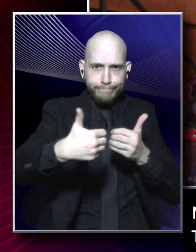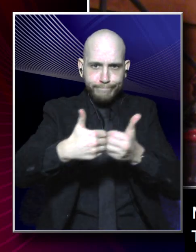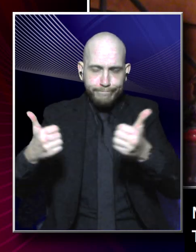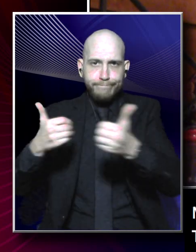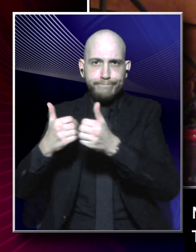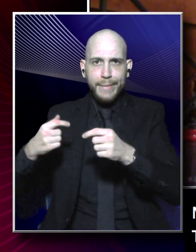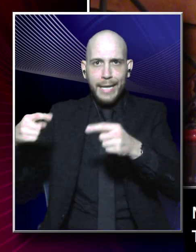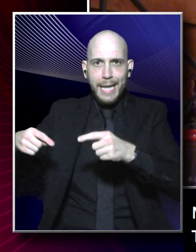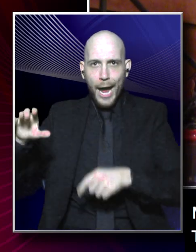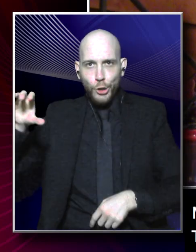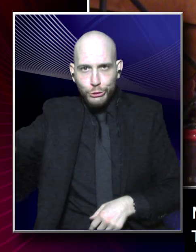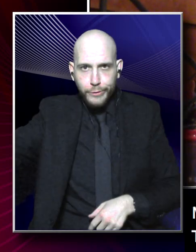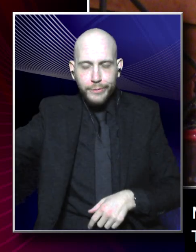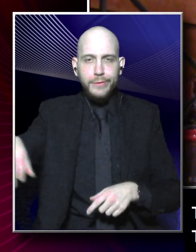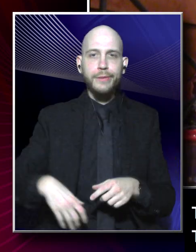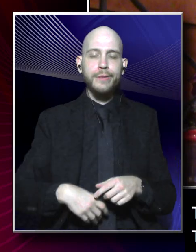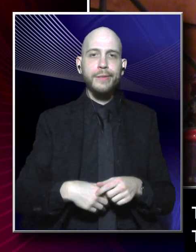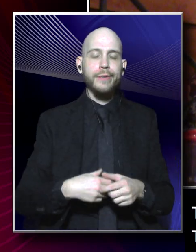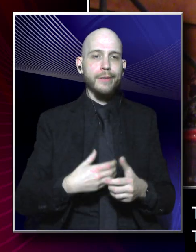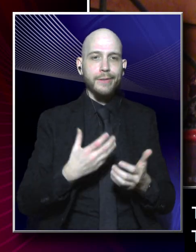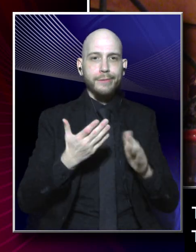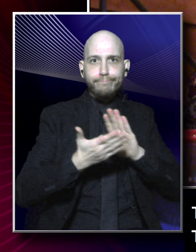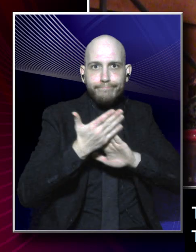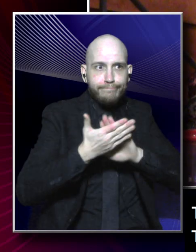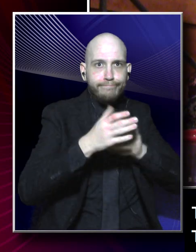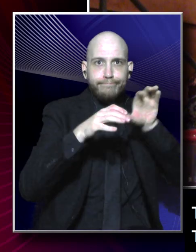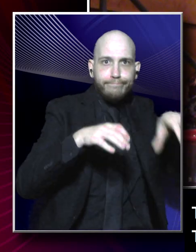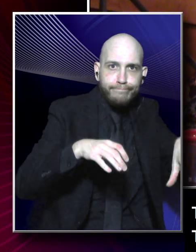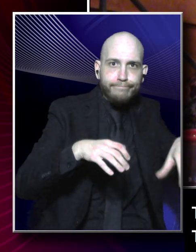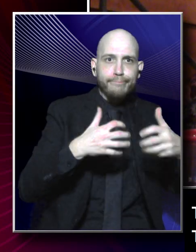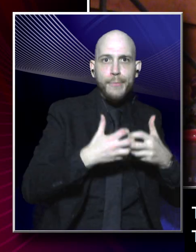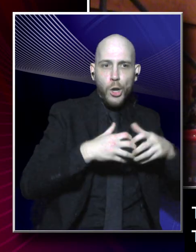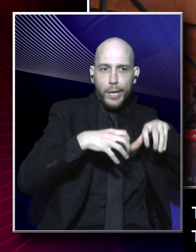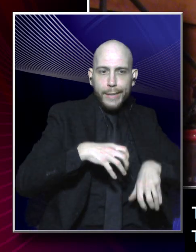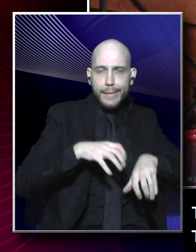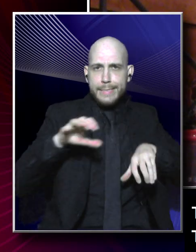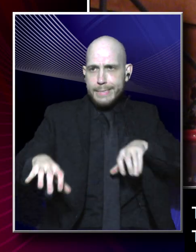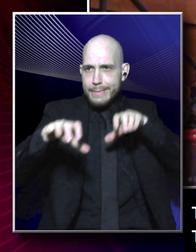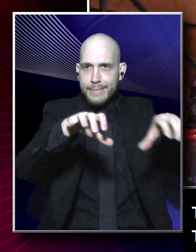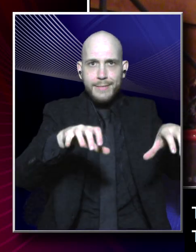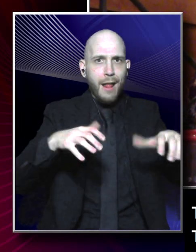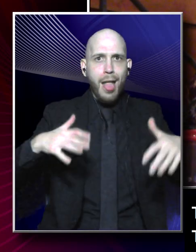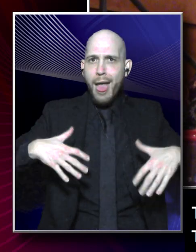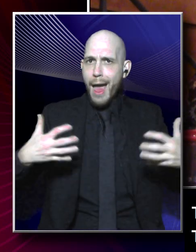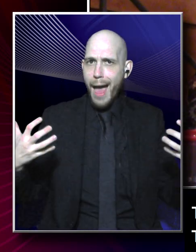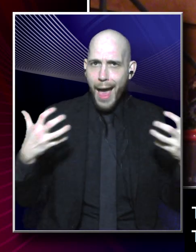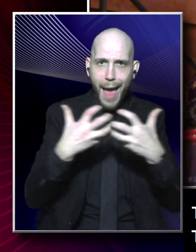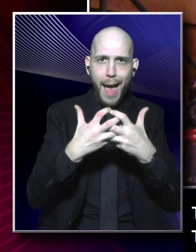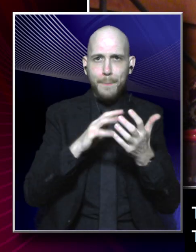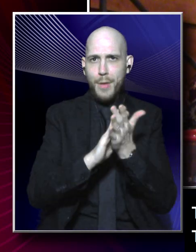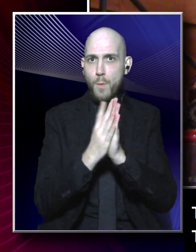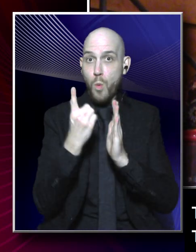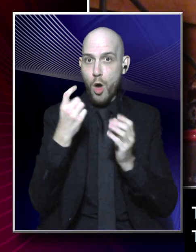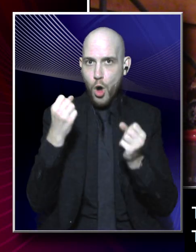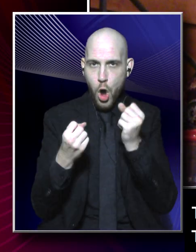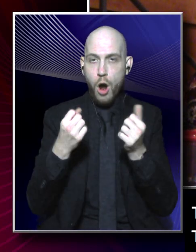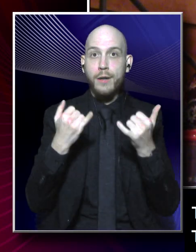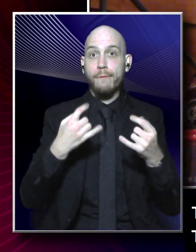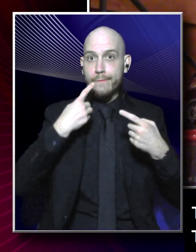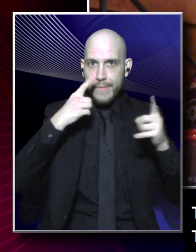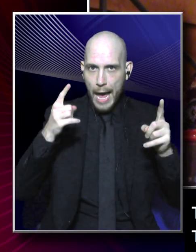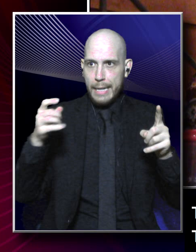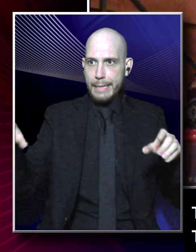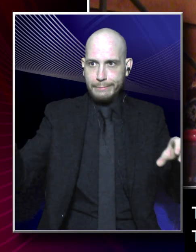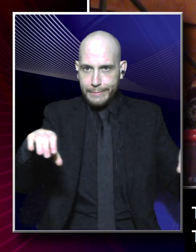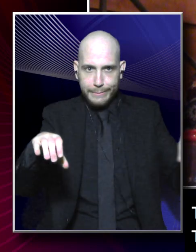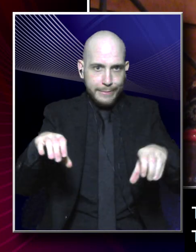front lawn. We're finally, through the strategic initiative, kind of putting that car together to make sure that each piece complements the next piece, so